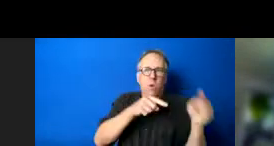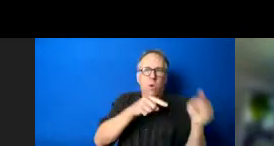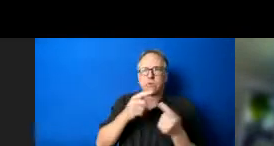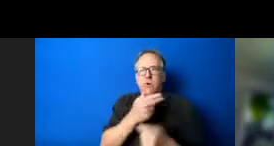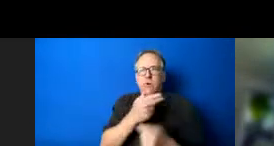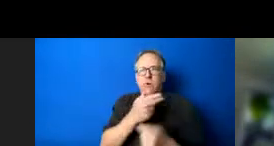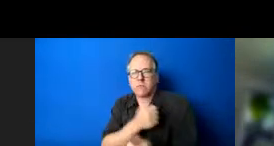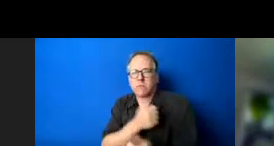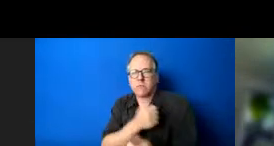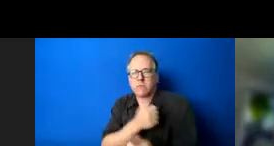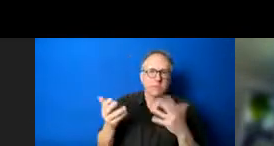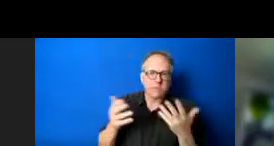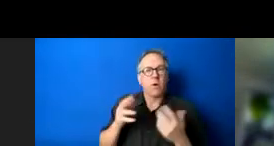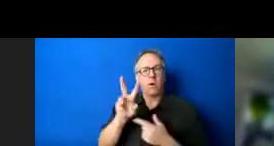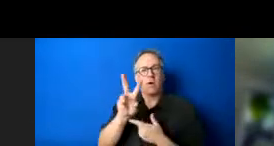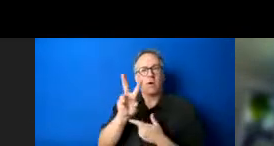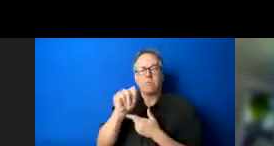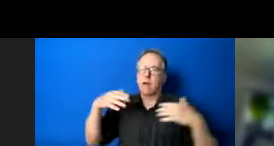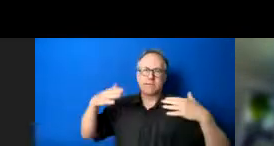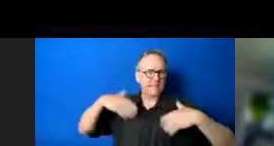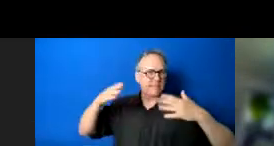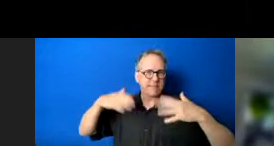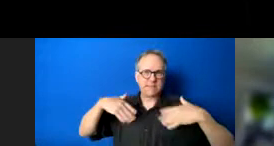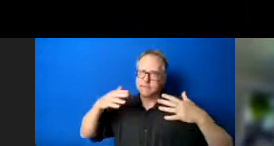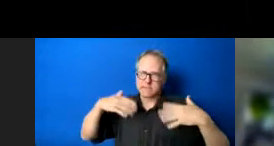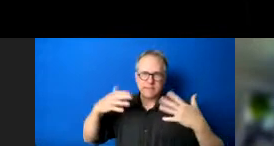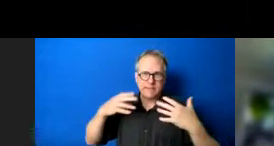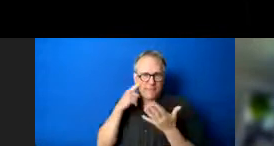that's something Vermont hasn't looked at yet, but I